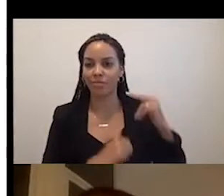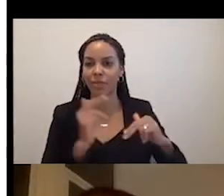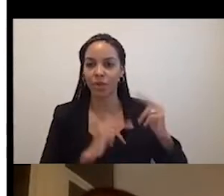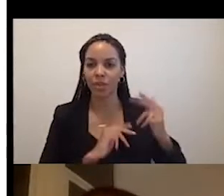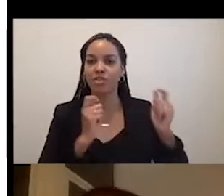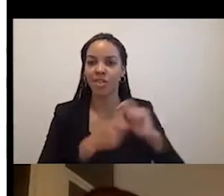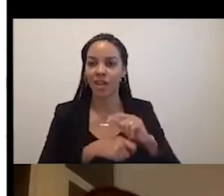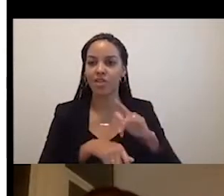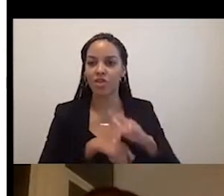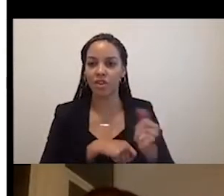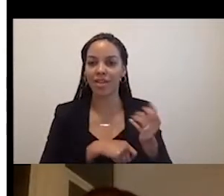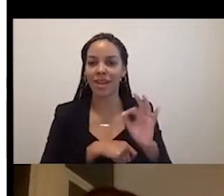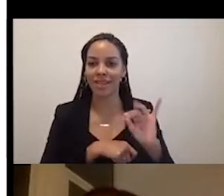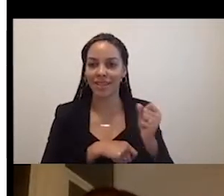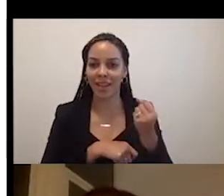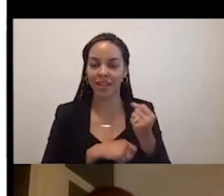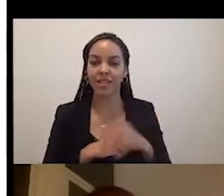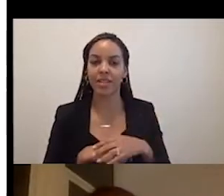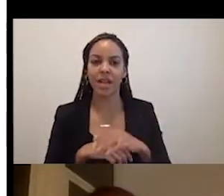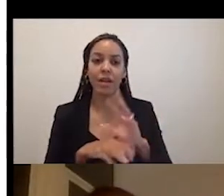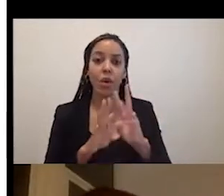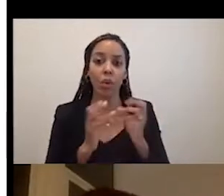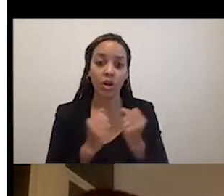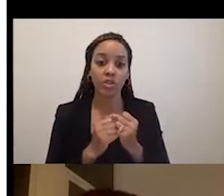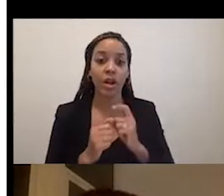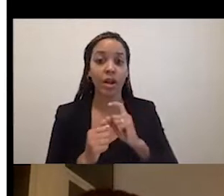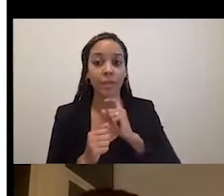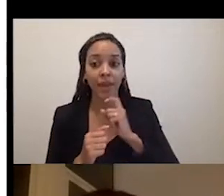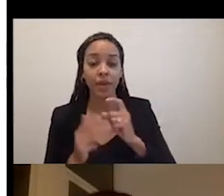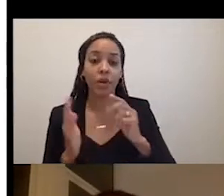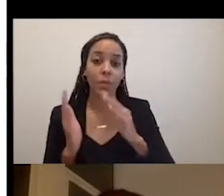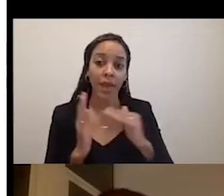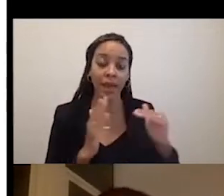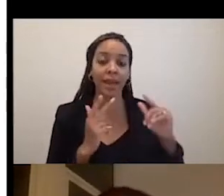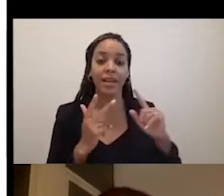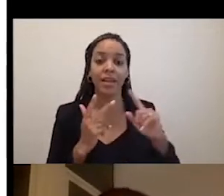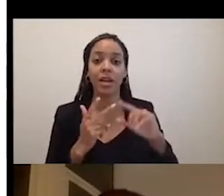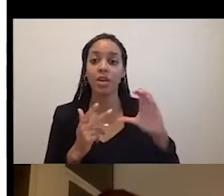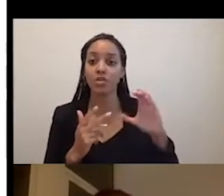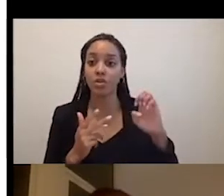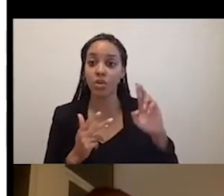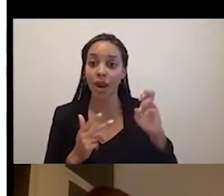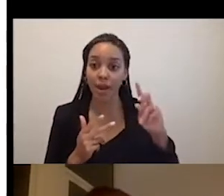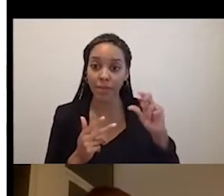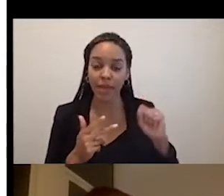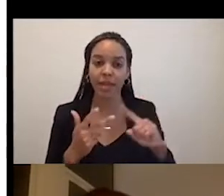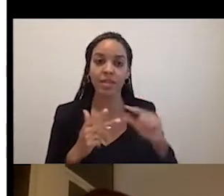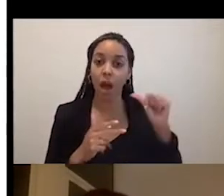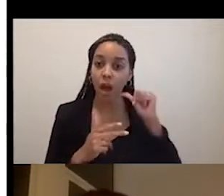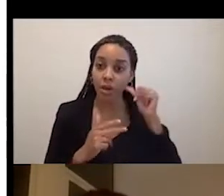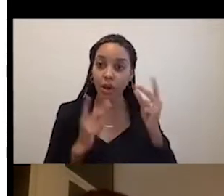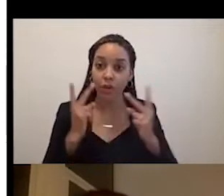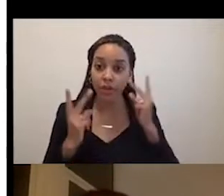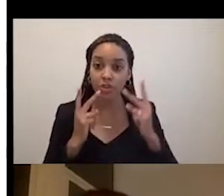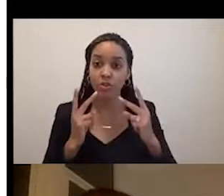our workshops range from metal, print, paint, plastics, ceramics, electronics, audiovisual, and also we're exploring digital